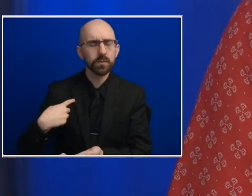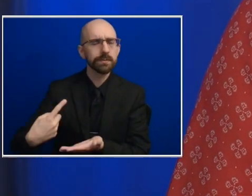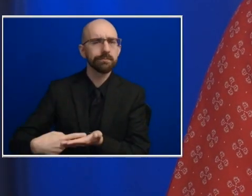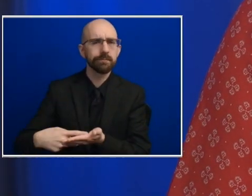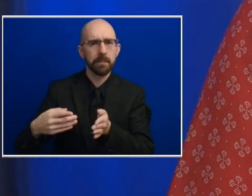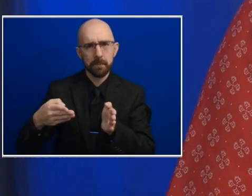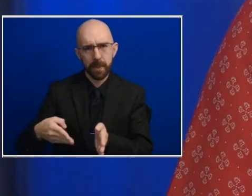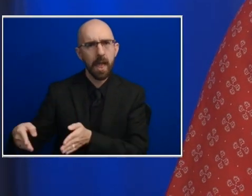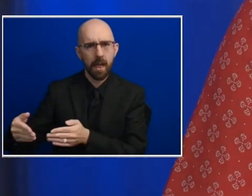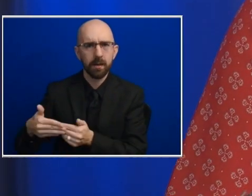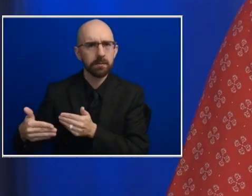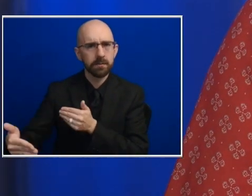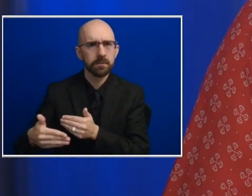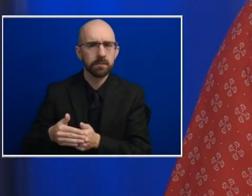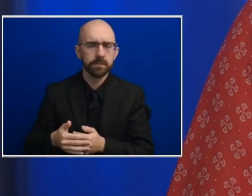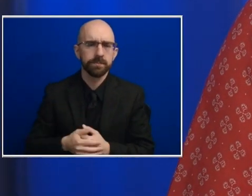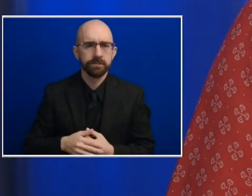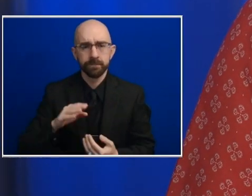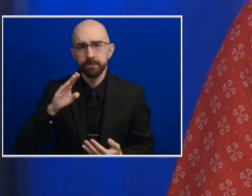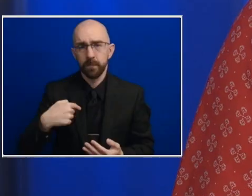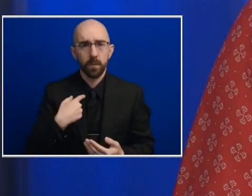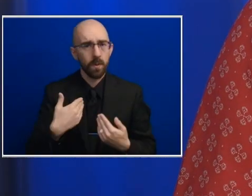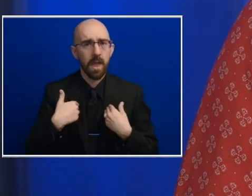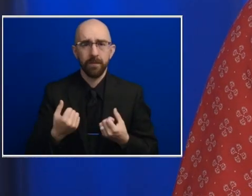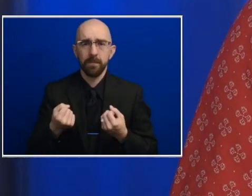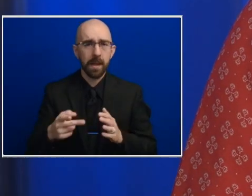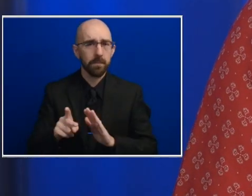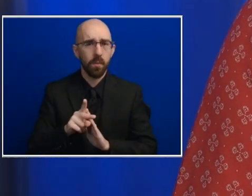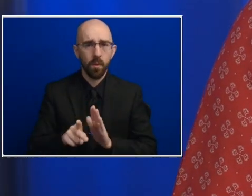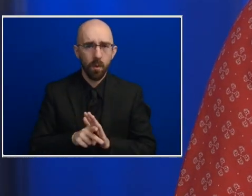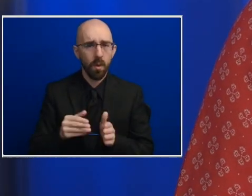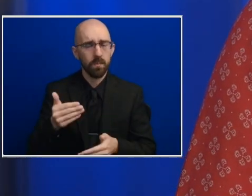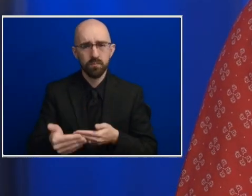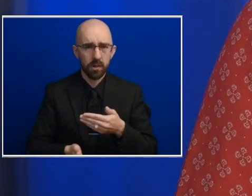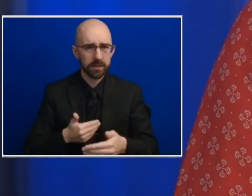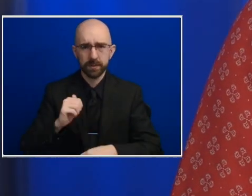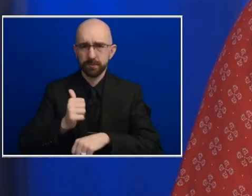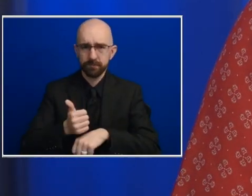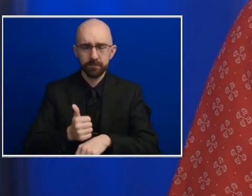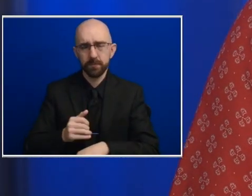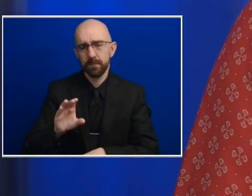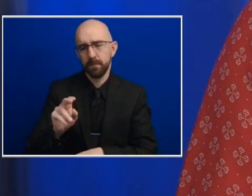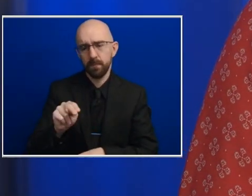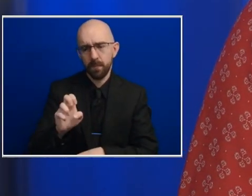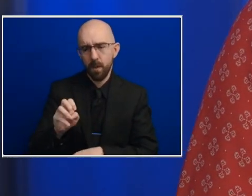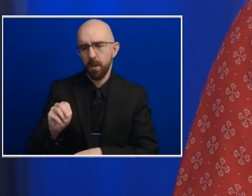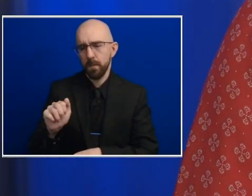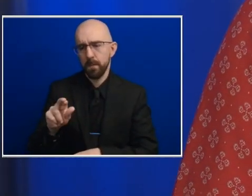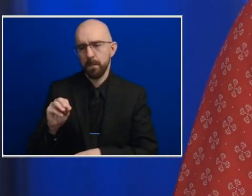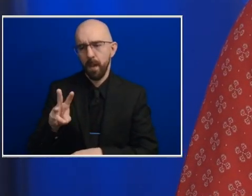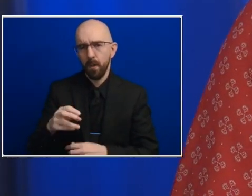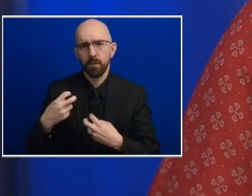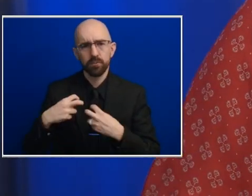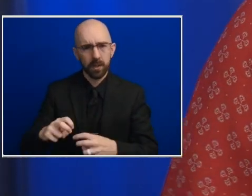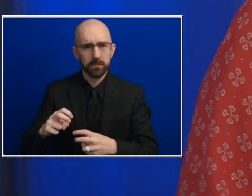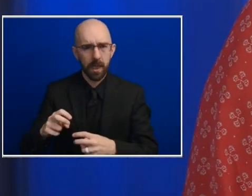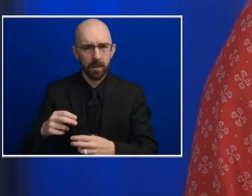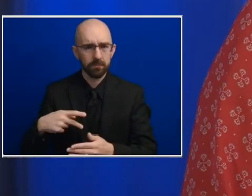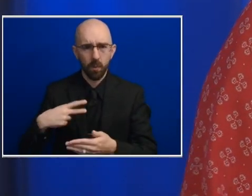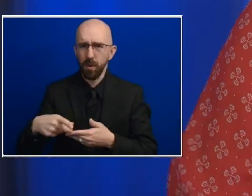And you know, we have so many protocols and processes in place in our bone marrow transplant program. It's a fantastic